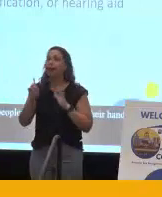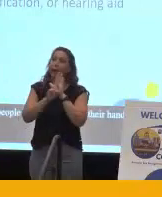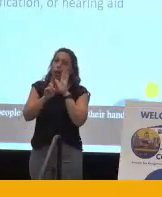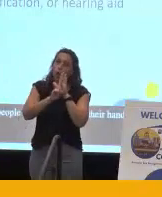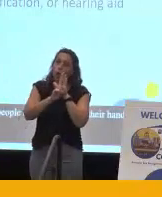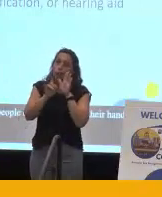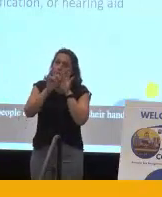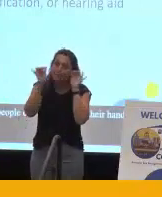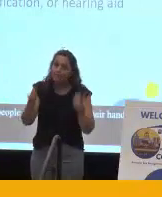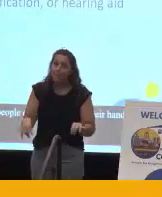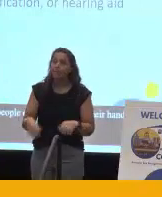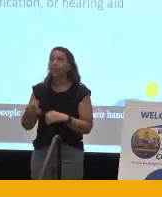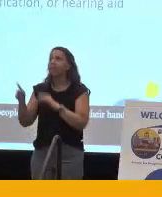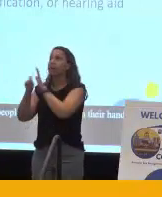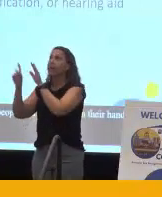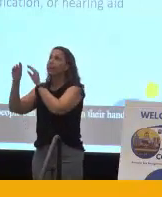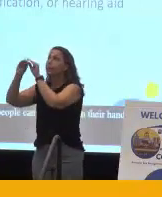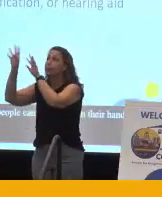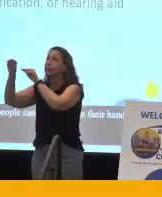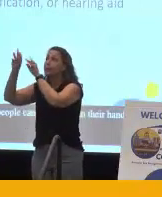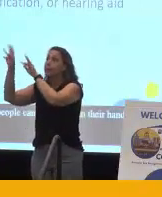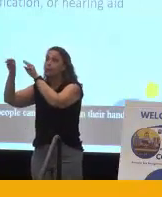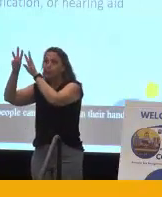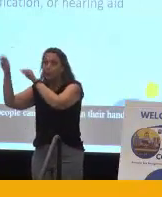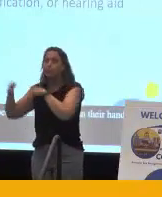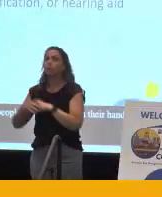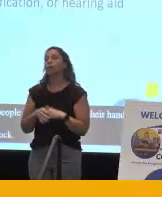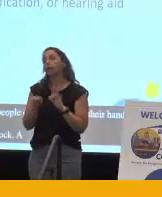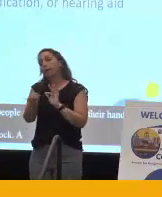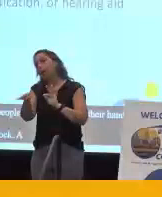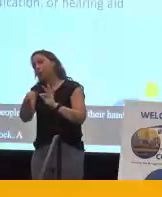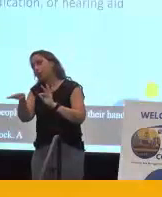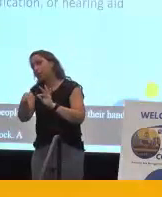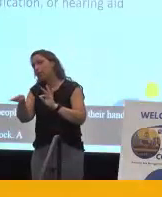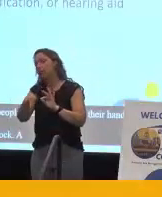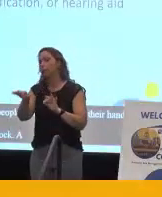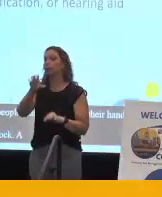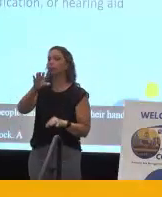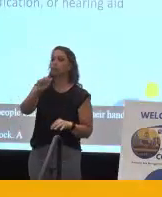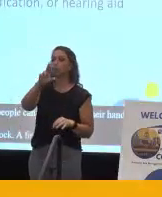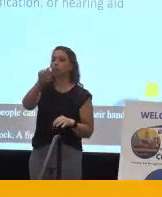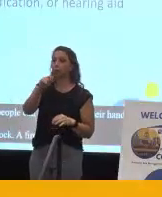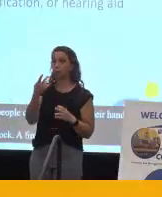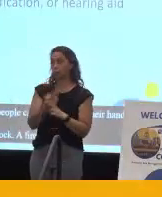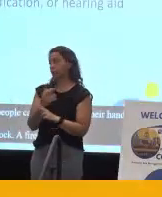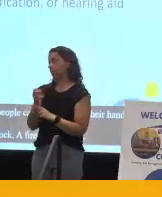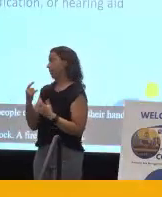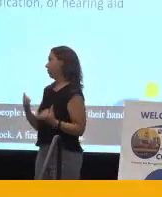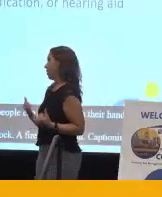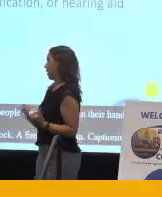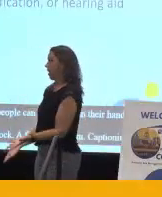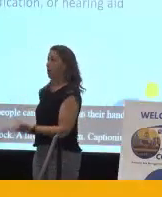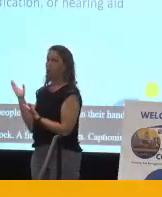clock, a fire alert system, captioning or CART. So we're using it today. We're using the